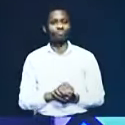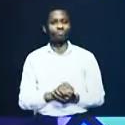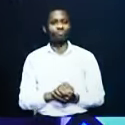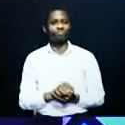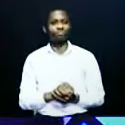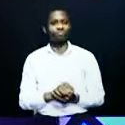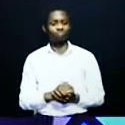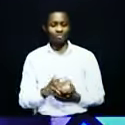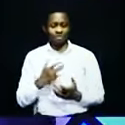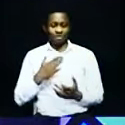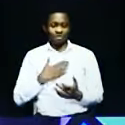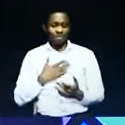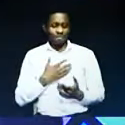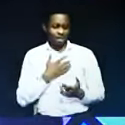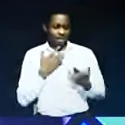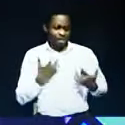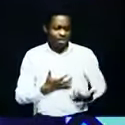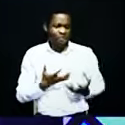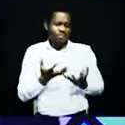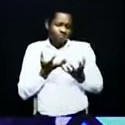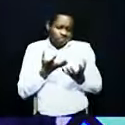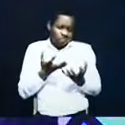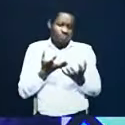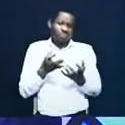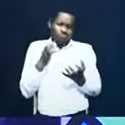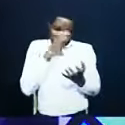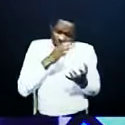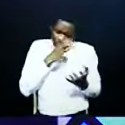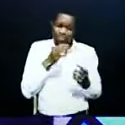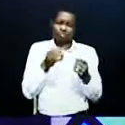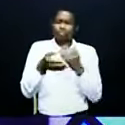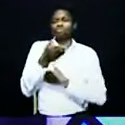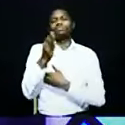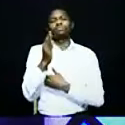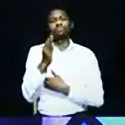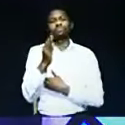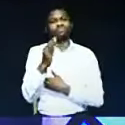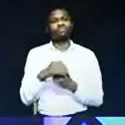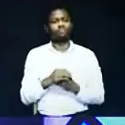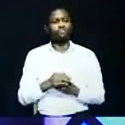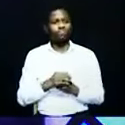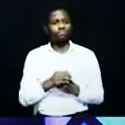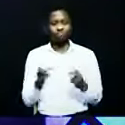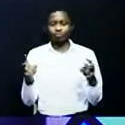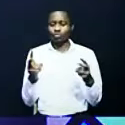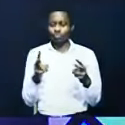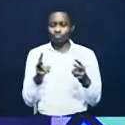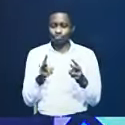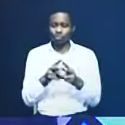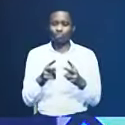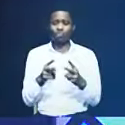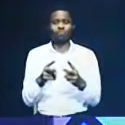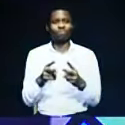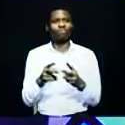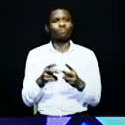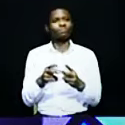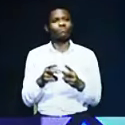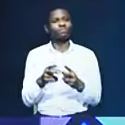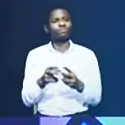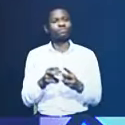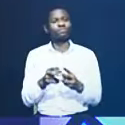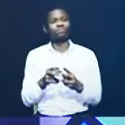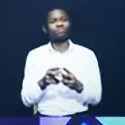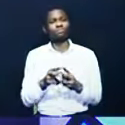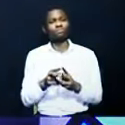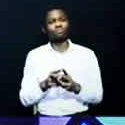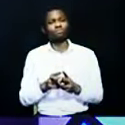heart longs for the Almighty God. Makuma e precious. So he also let himself go and love the one